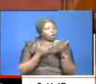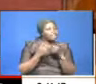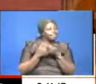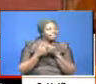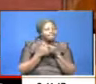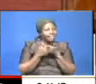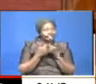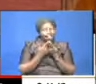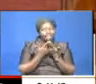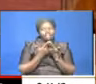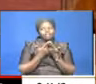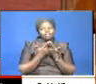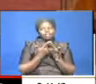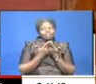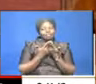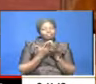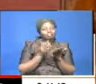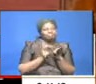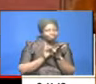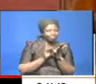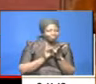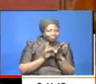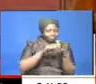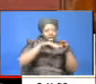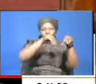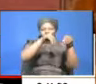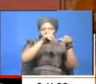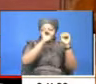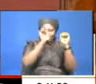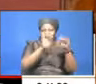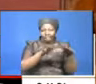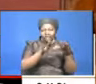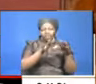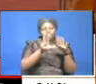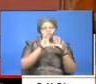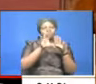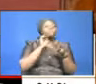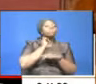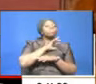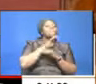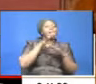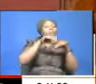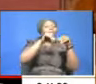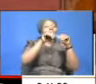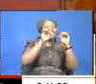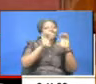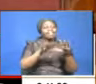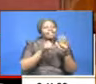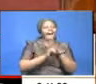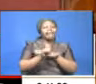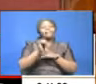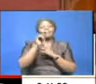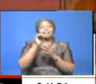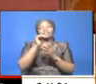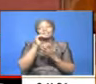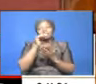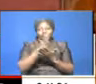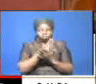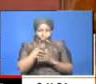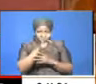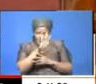the complainant under Article 75 of the Constitution. Counsel also played a video